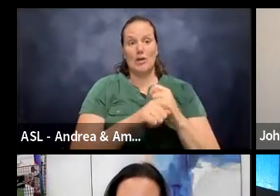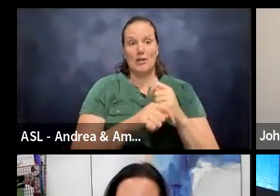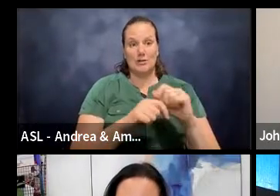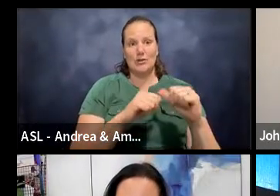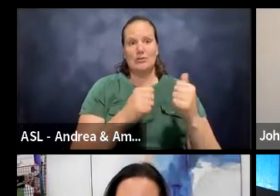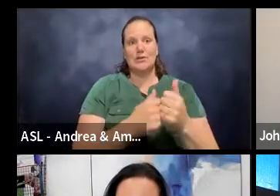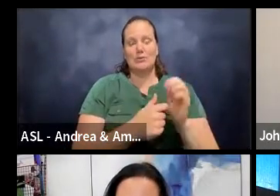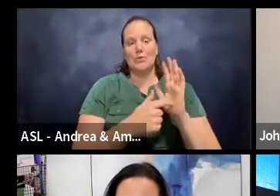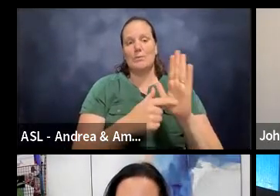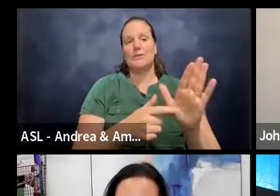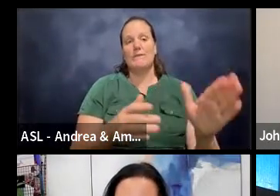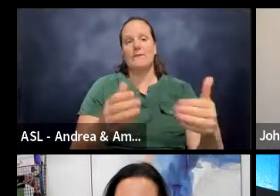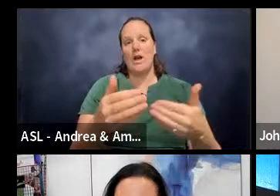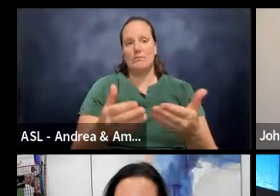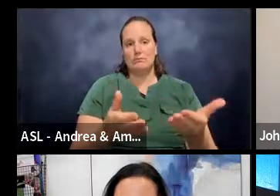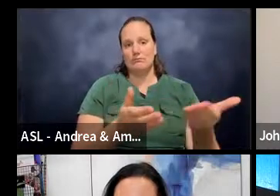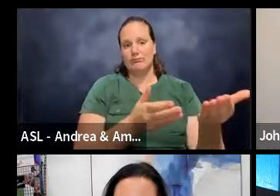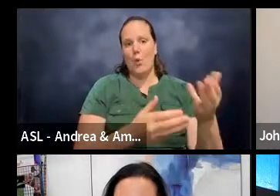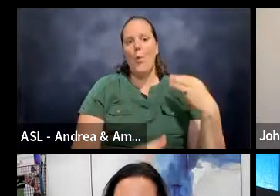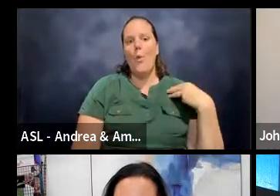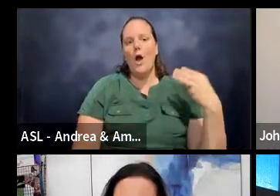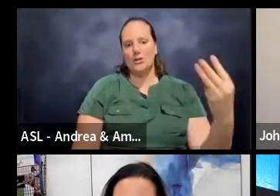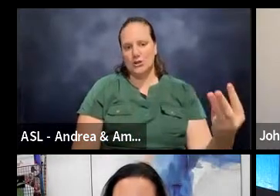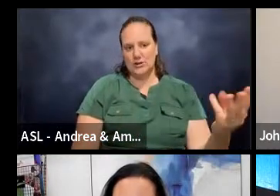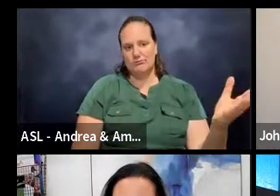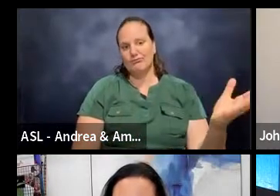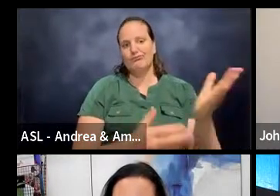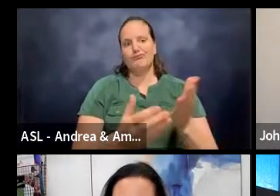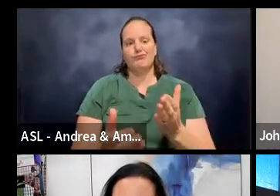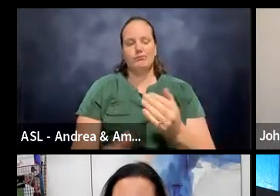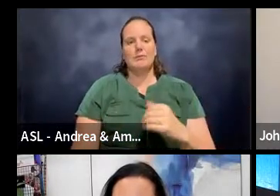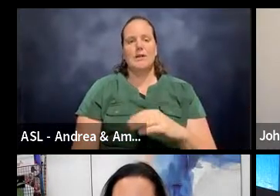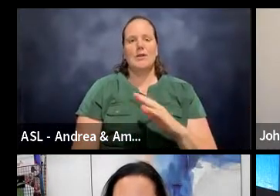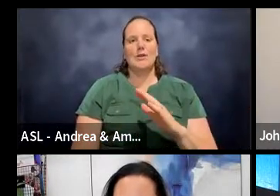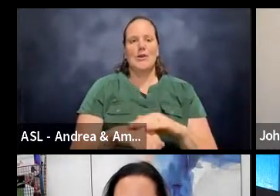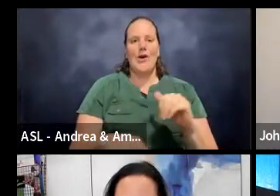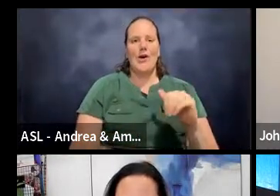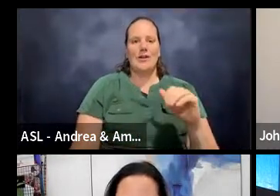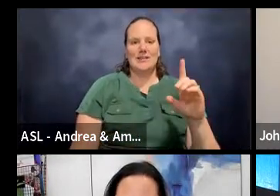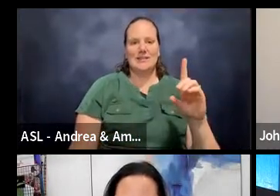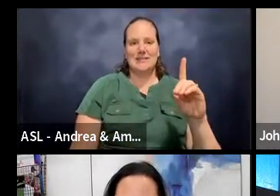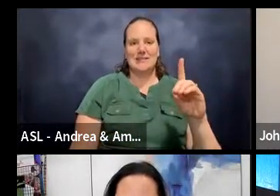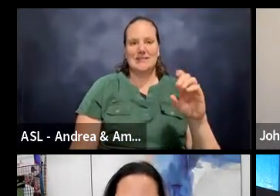freight on the Washington side. And I'll call on my colleague, Dina.